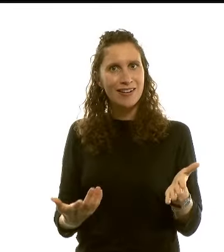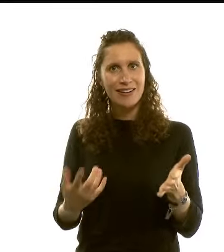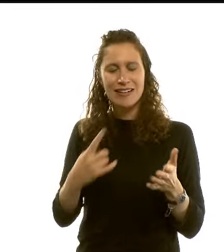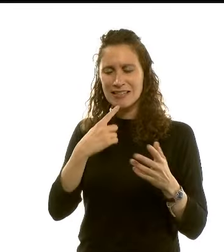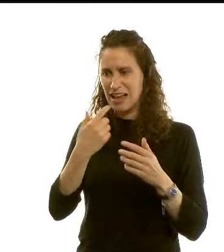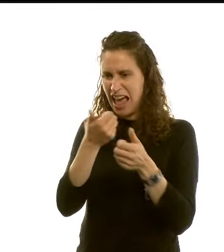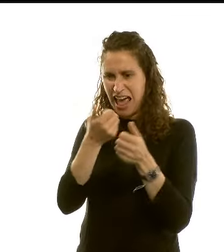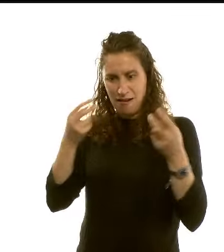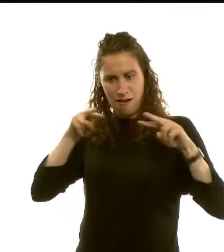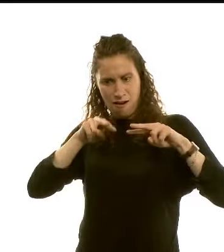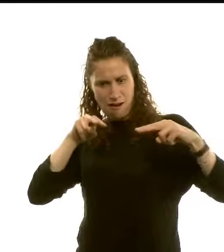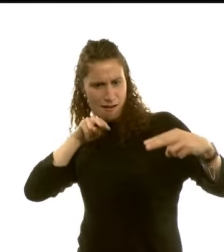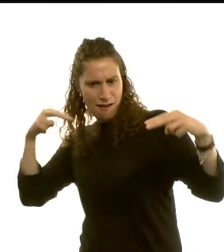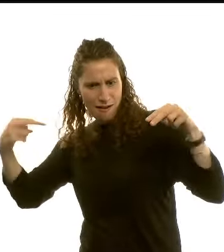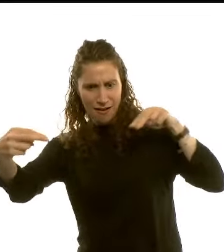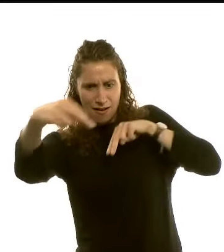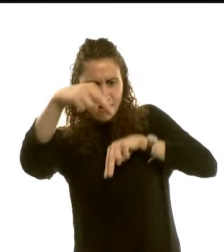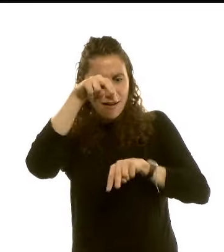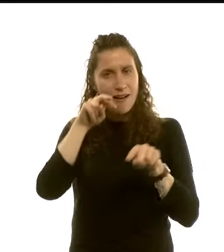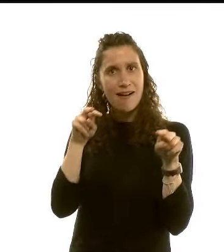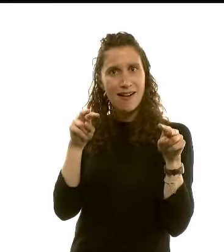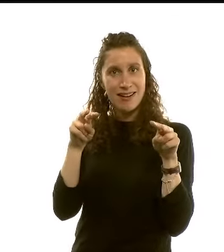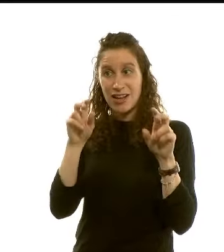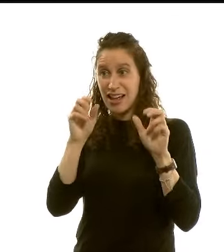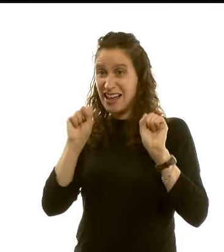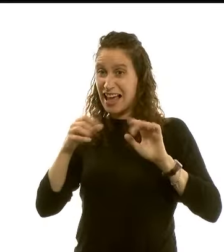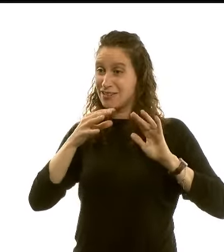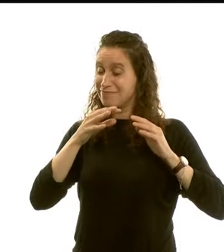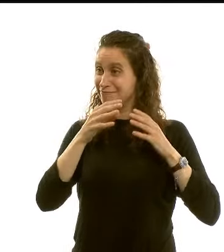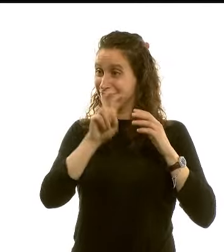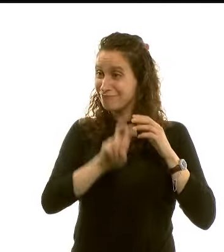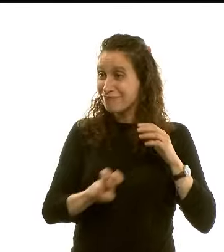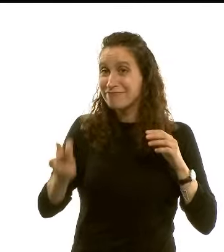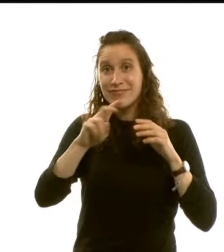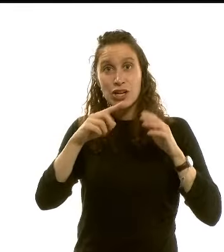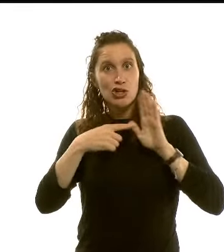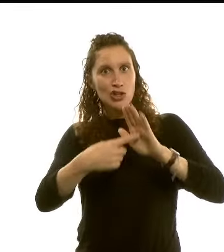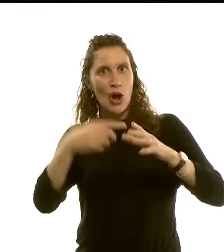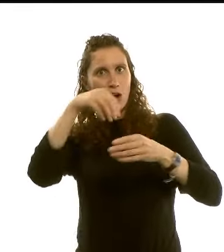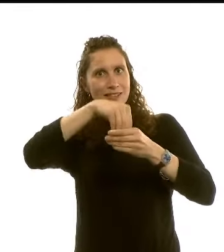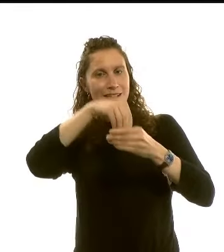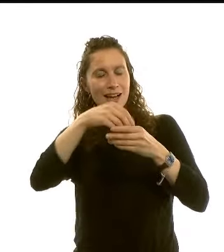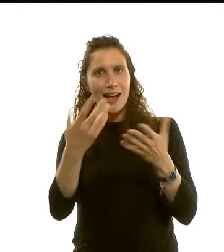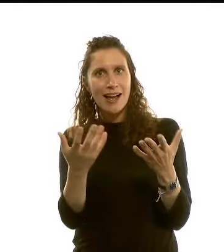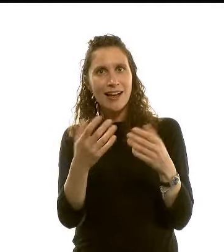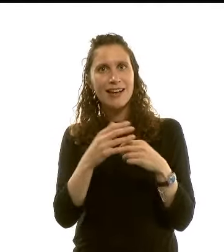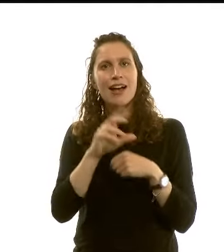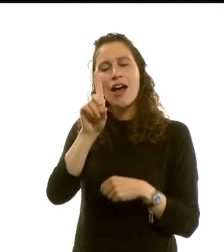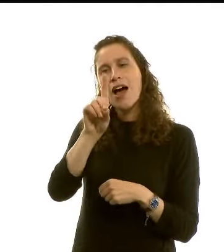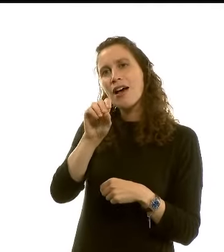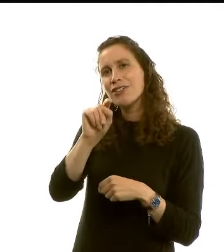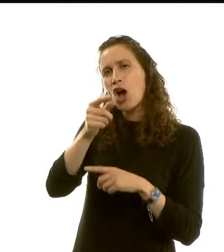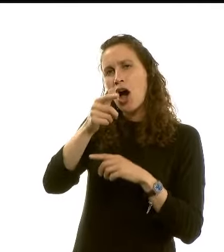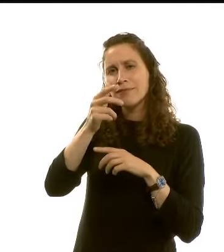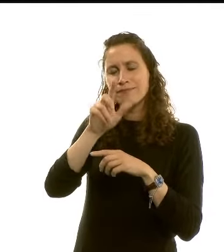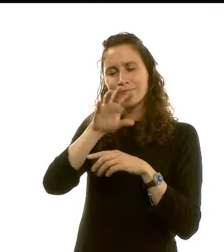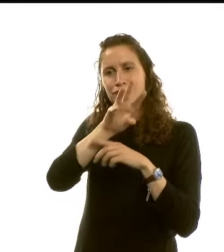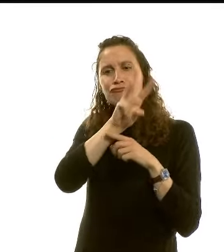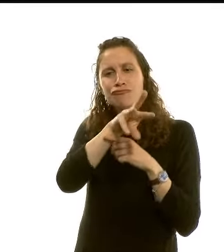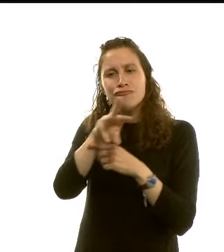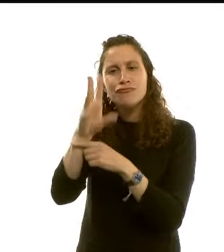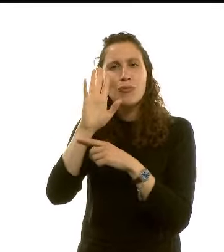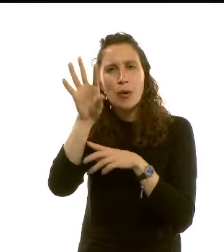angle. Yeah, shall we have a little grand tour of it? Can you take us around? Yeah. I think so. Let's get Dot back out here and let's go through this beautiful